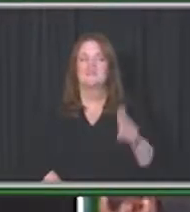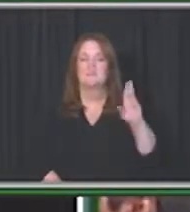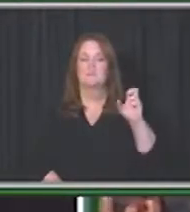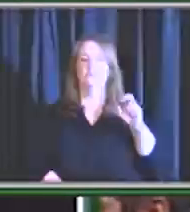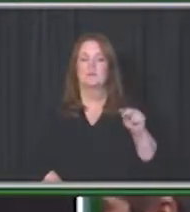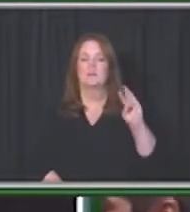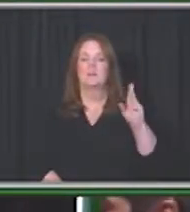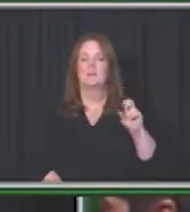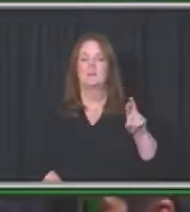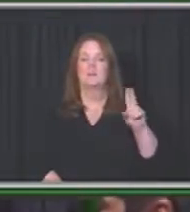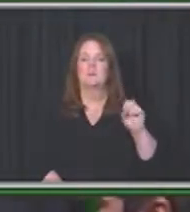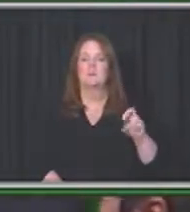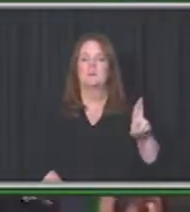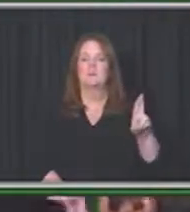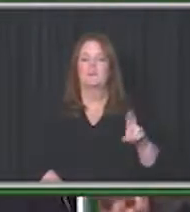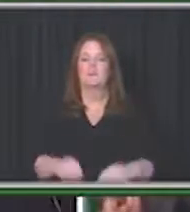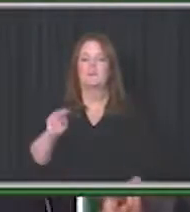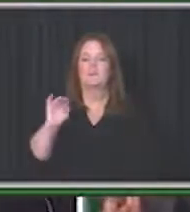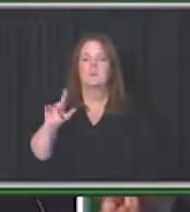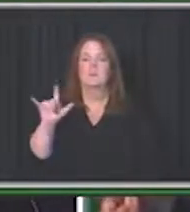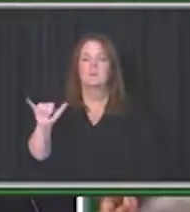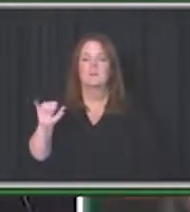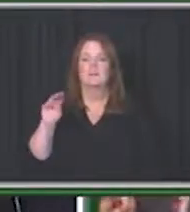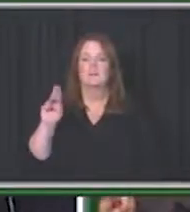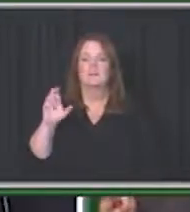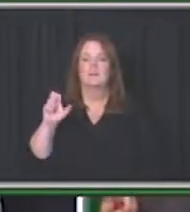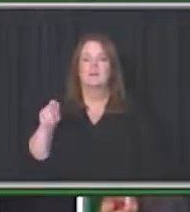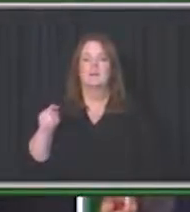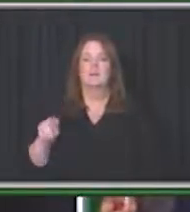Ryan Miller Welfer. Molly McGann.